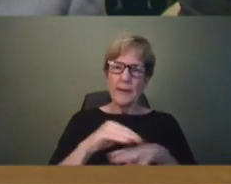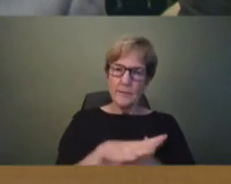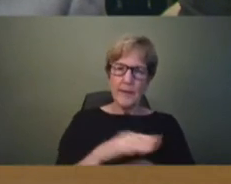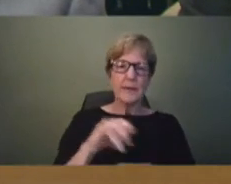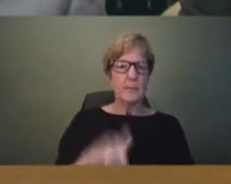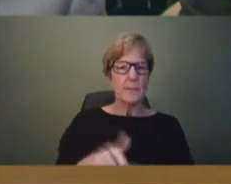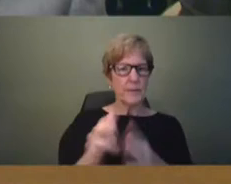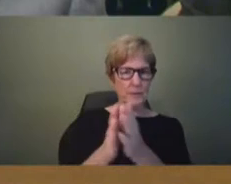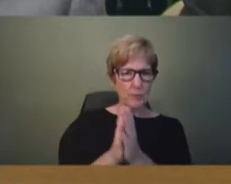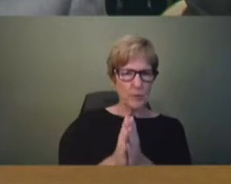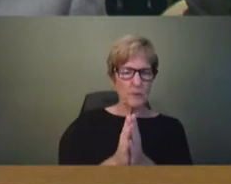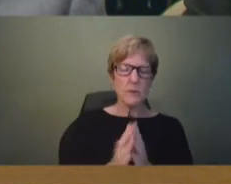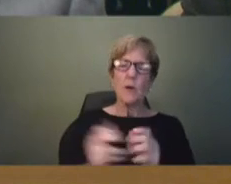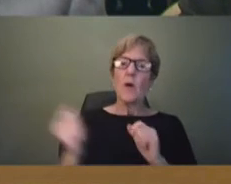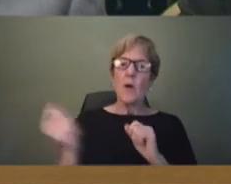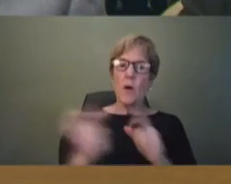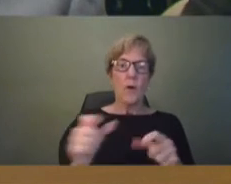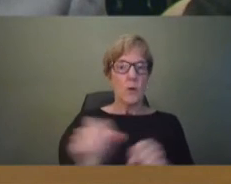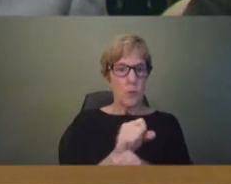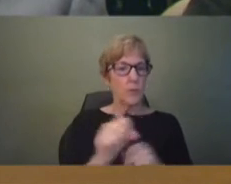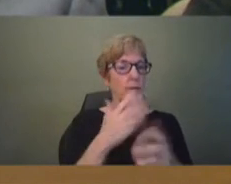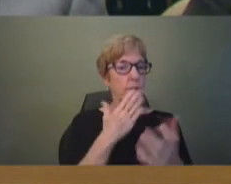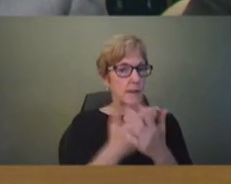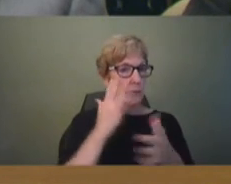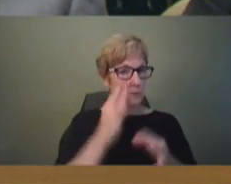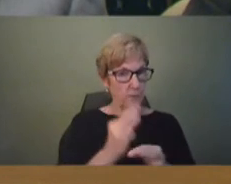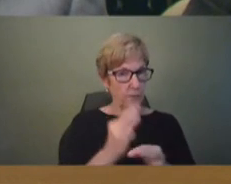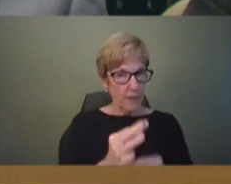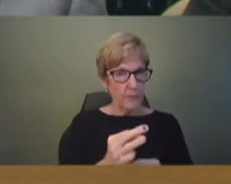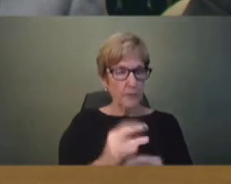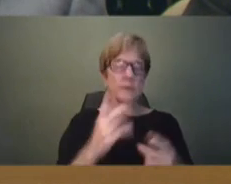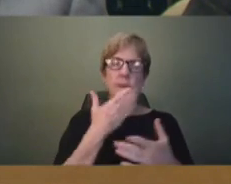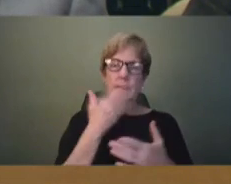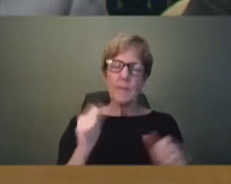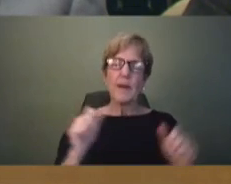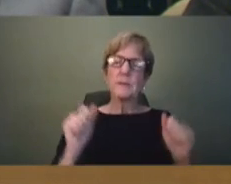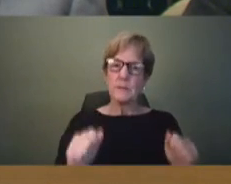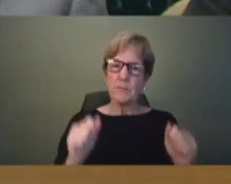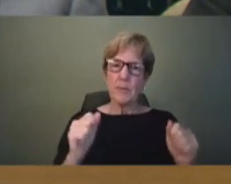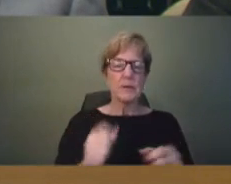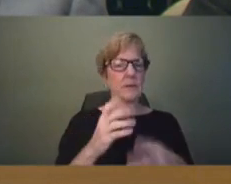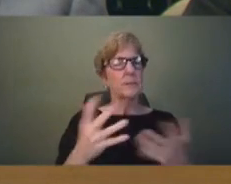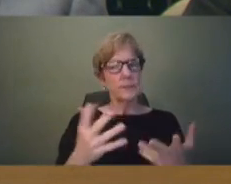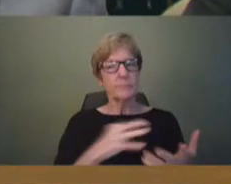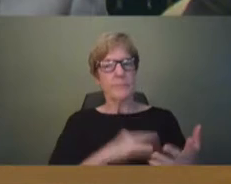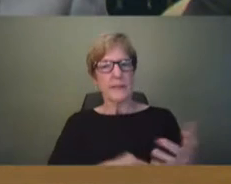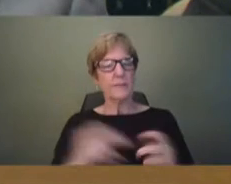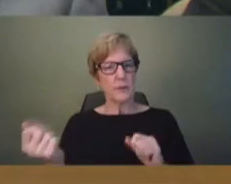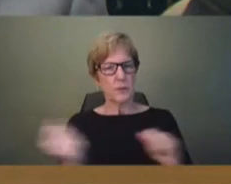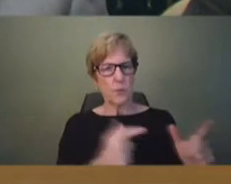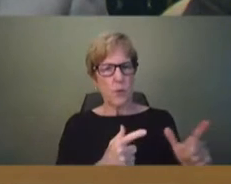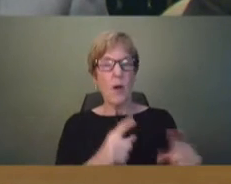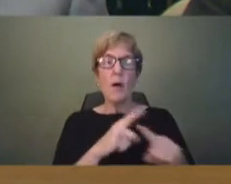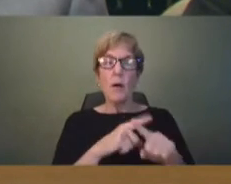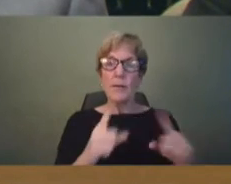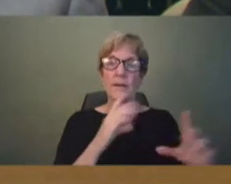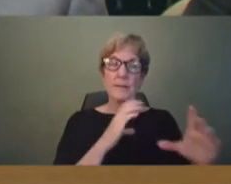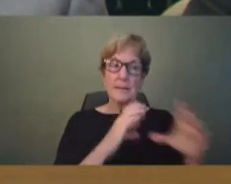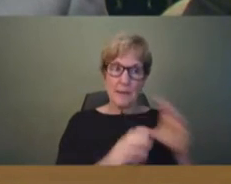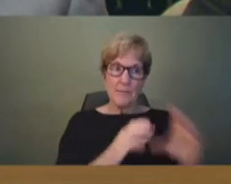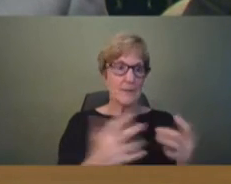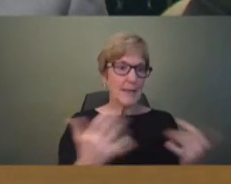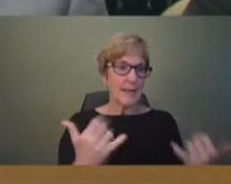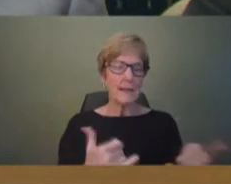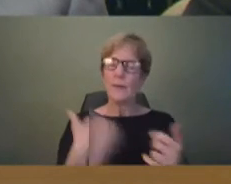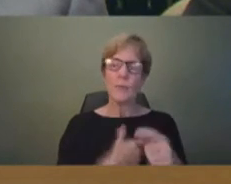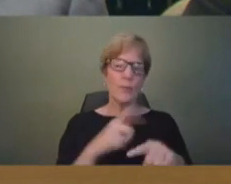feel that all parties are working in good faith toward the best possible outcome for all stakeholders but as the conversation currently stands we cannot support